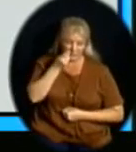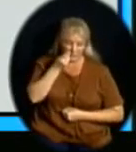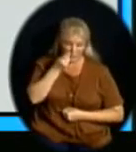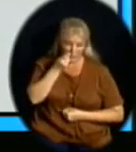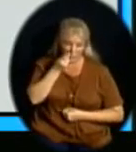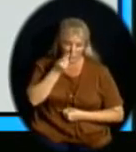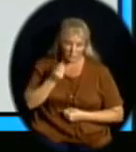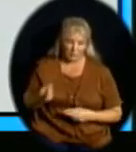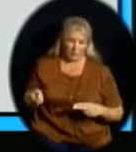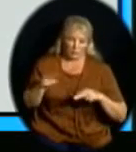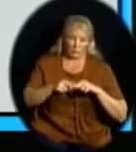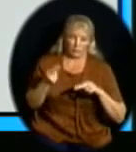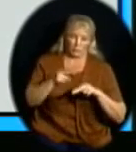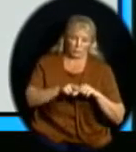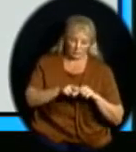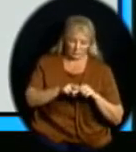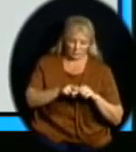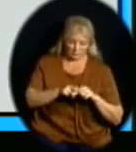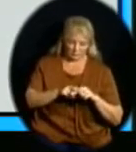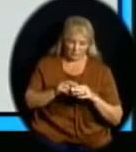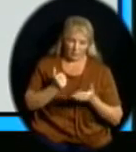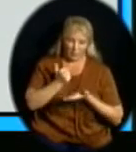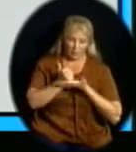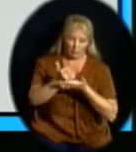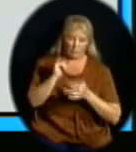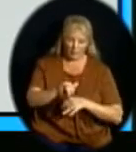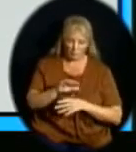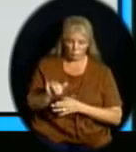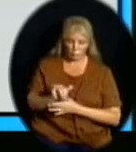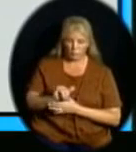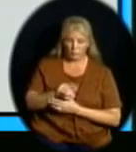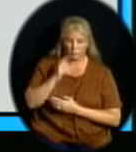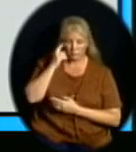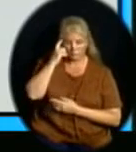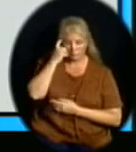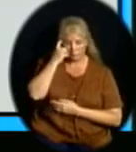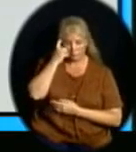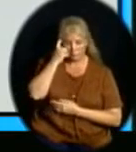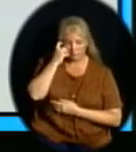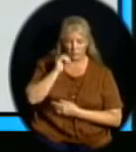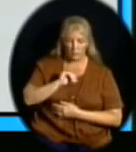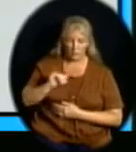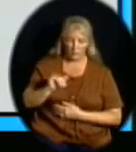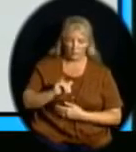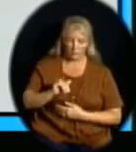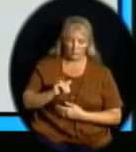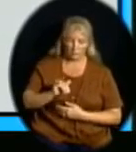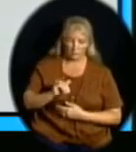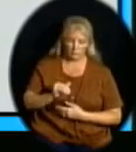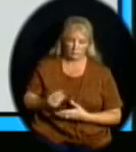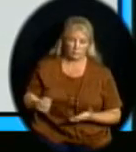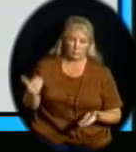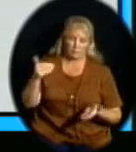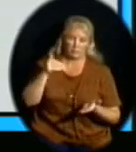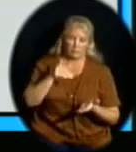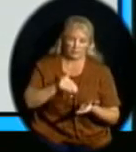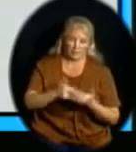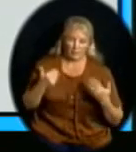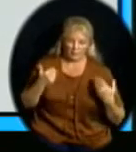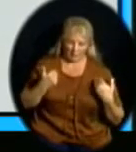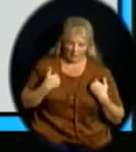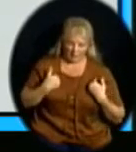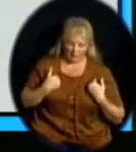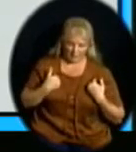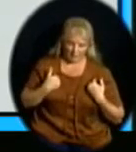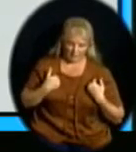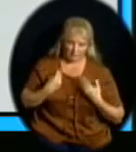United States, utilities, and also some restores some reductions that were created in the past. This operating budget, the budget